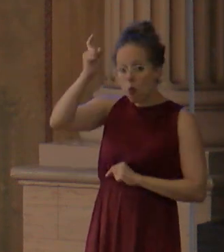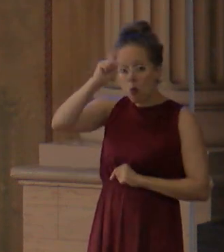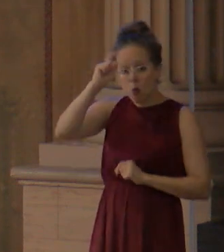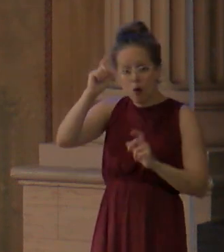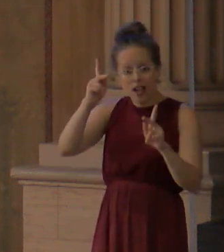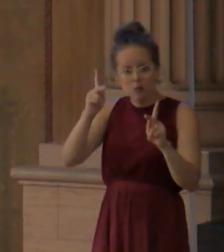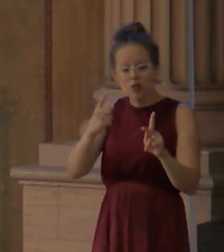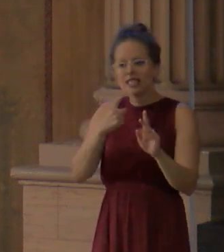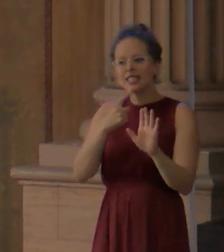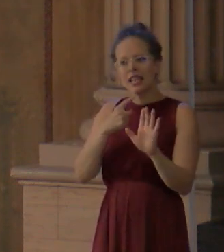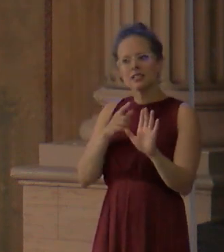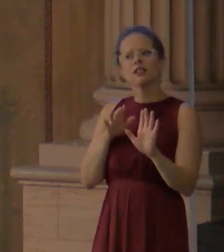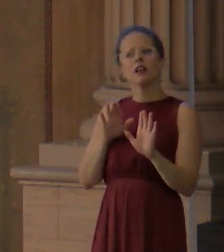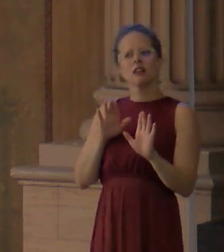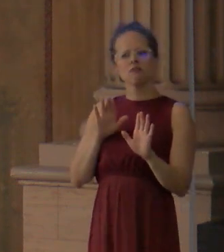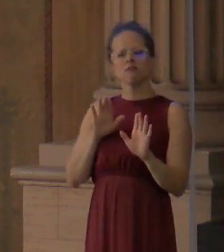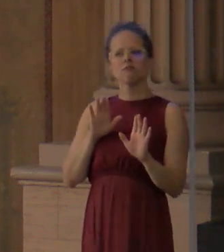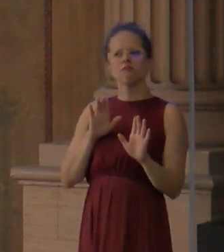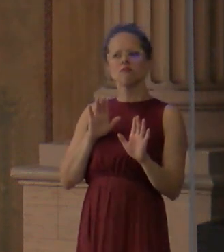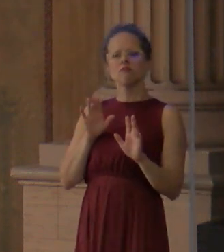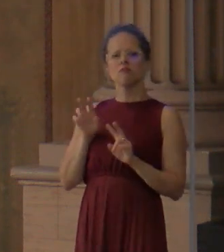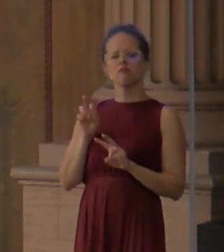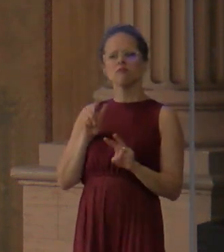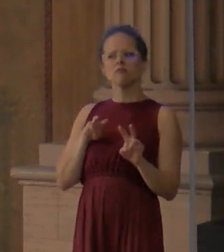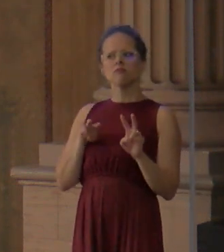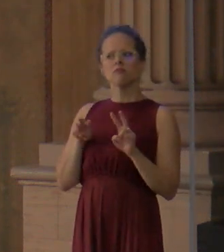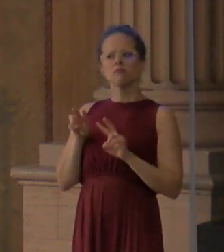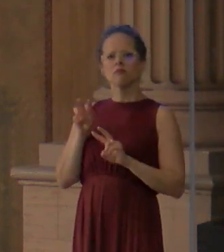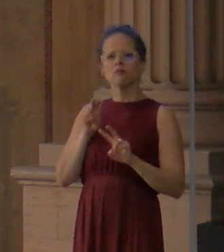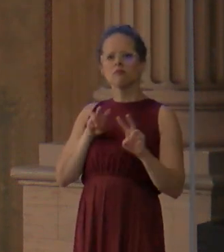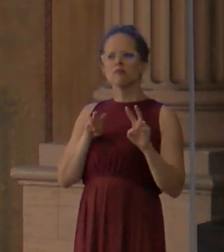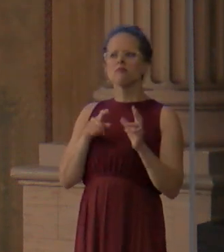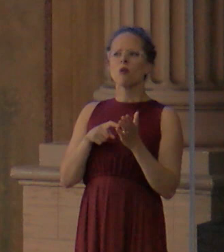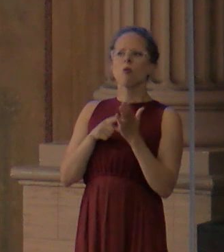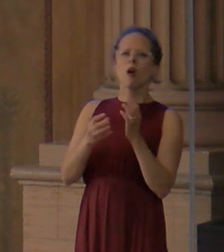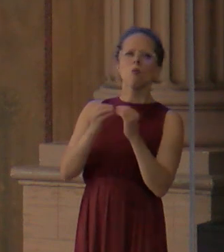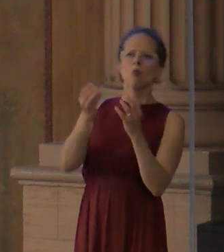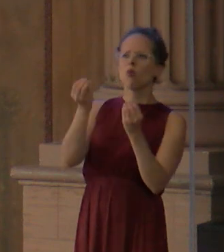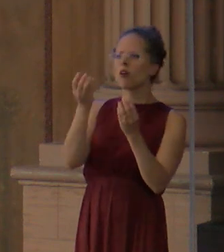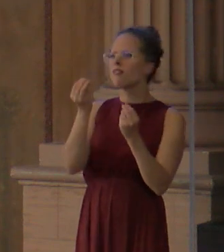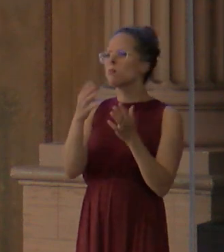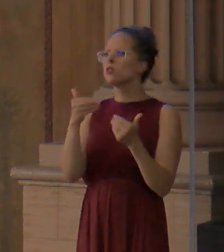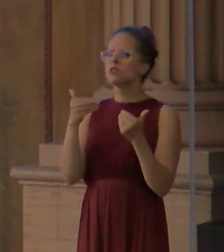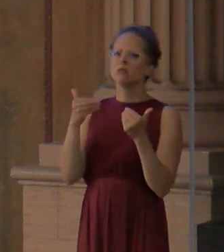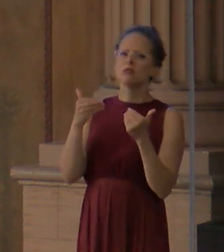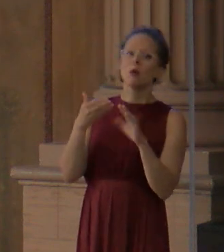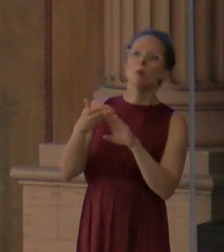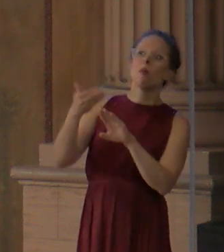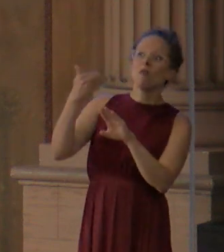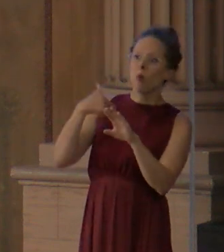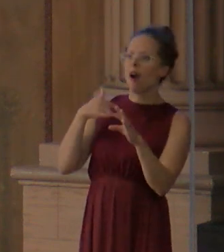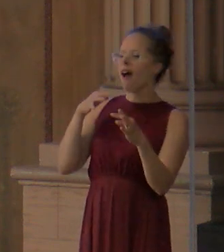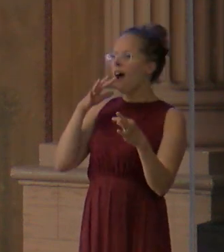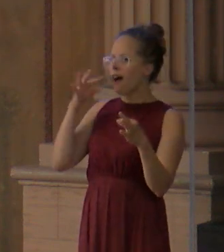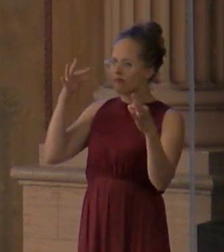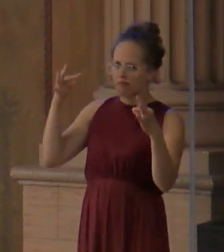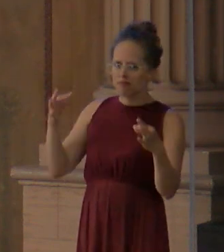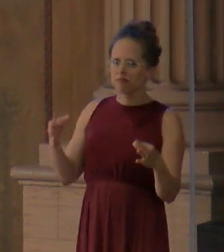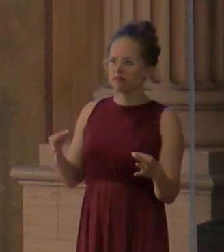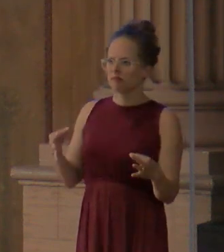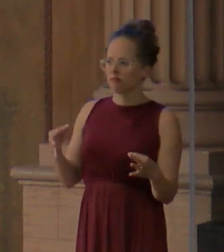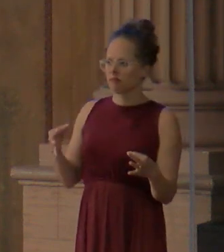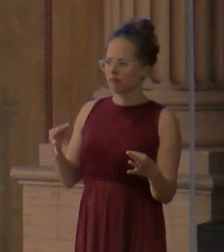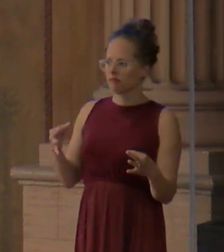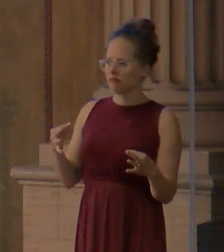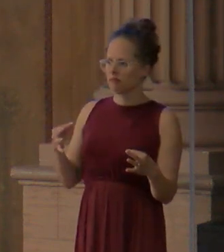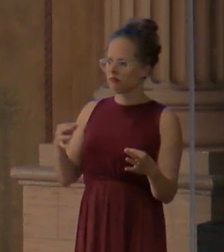I'm just going to be a little bit more controlled because I know I need a little bit more information before I make any kind of definitive statement or opinion. The wise